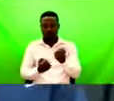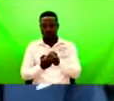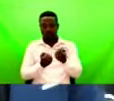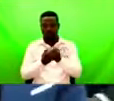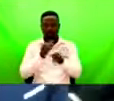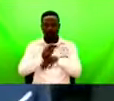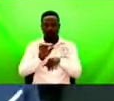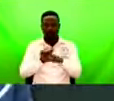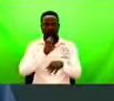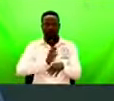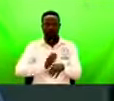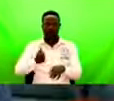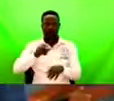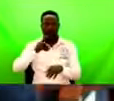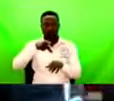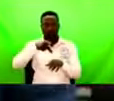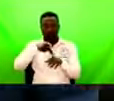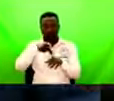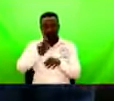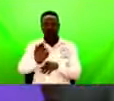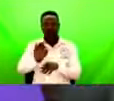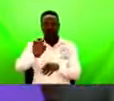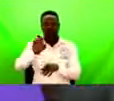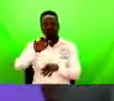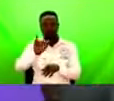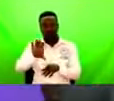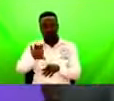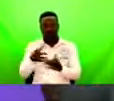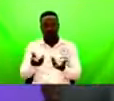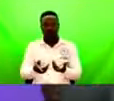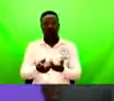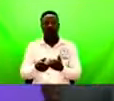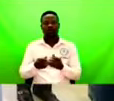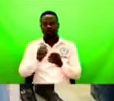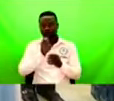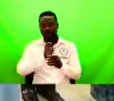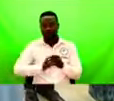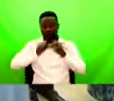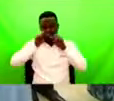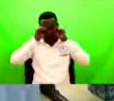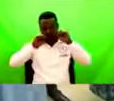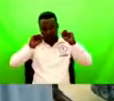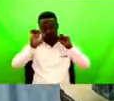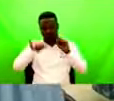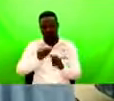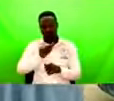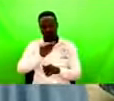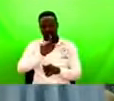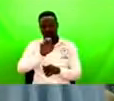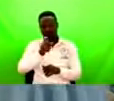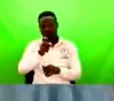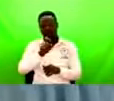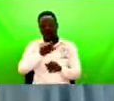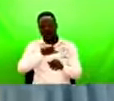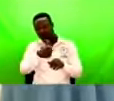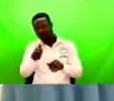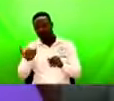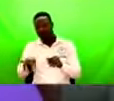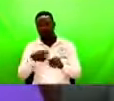Elder Professor Eric Apau Asante, Presiding Elder. Others include